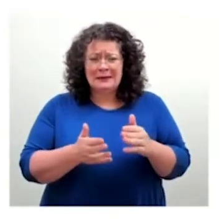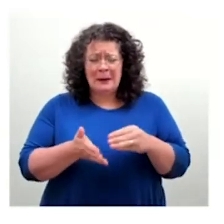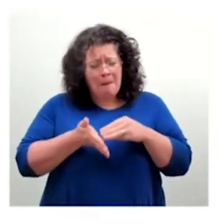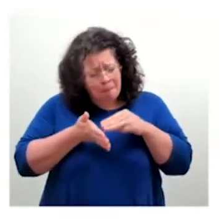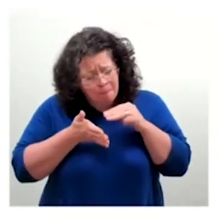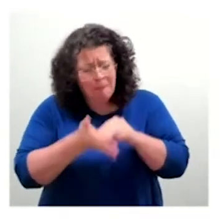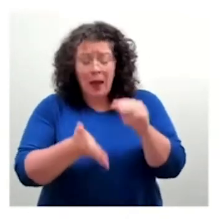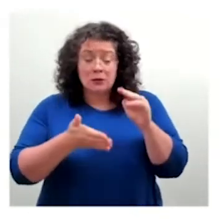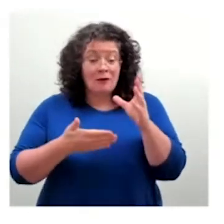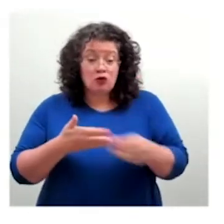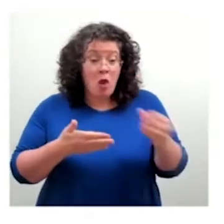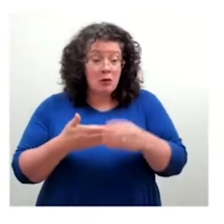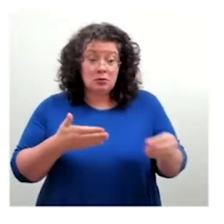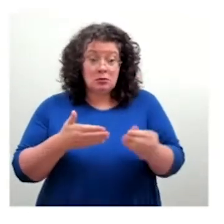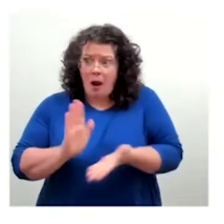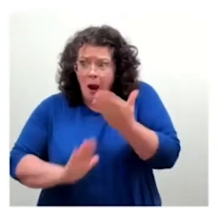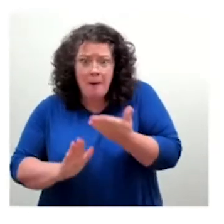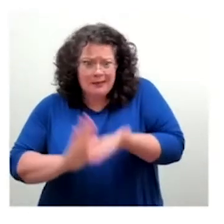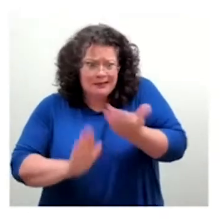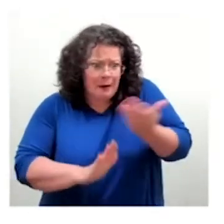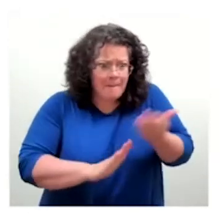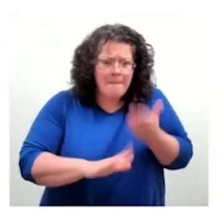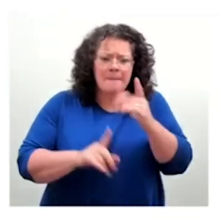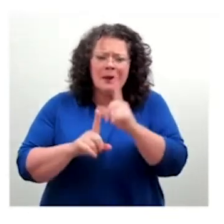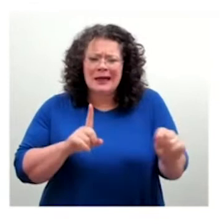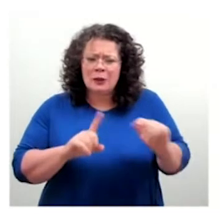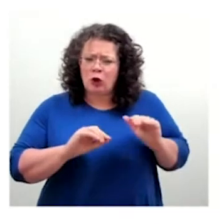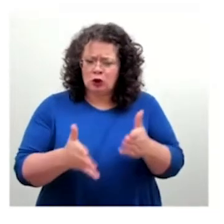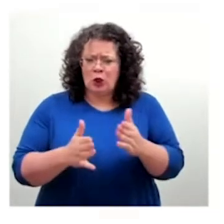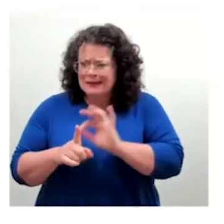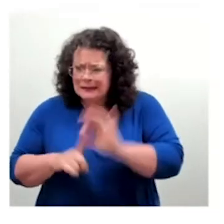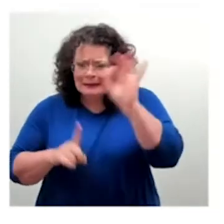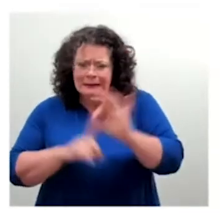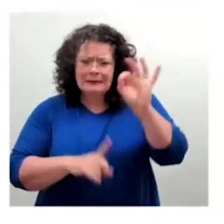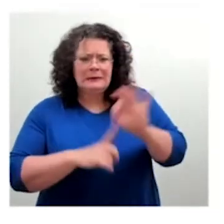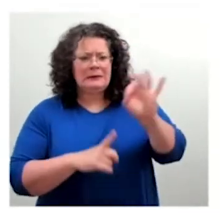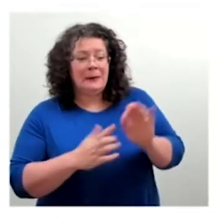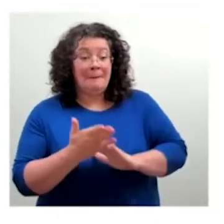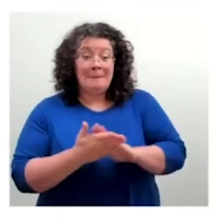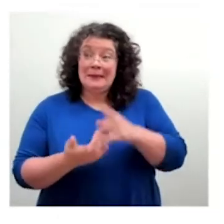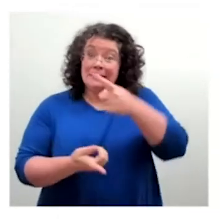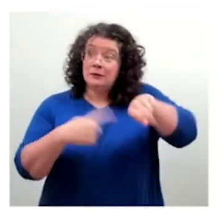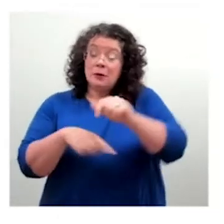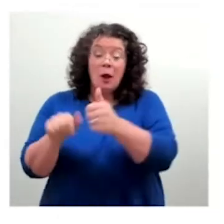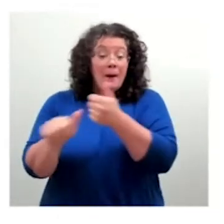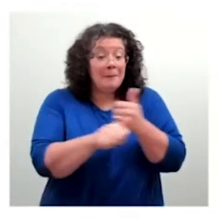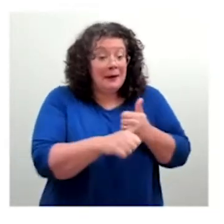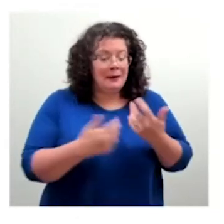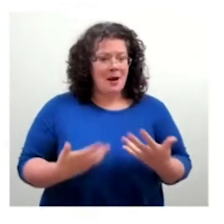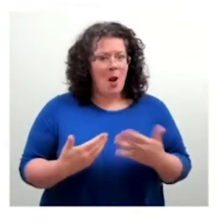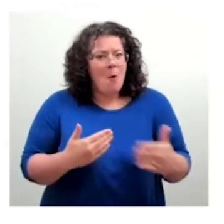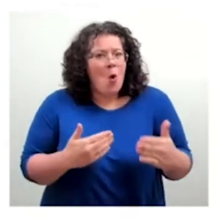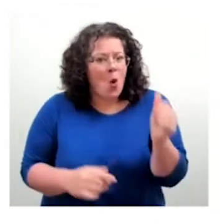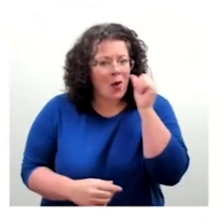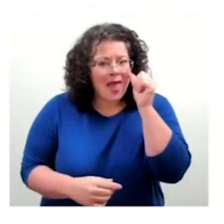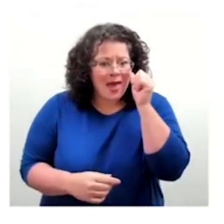of accessibility and usability for all in servicing remotely. So this is a good thing. And